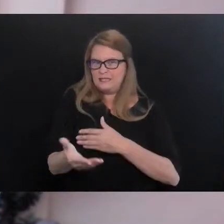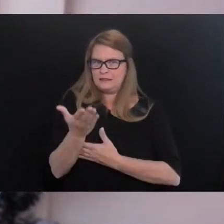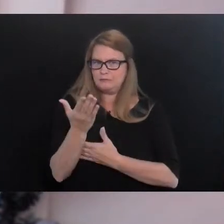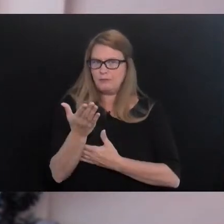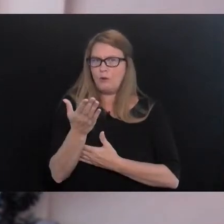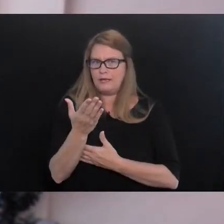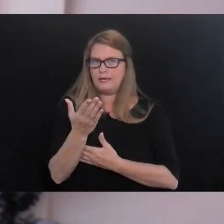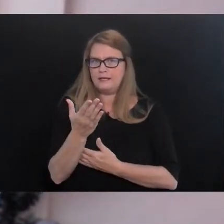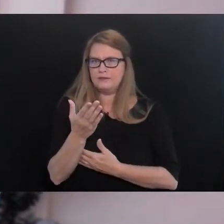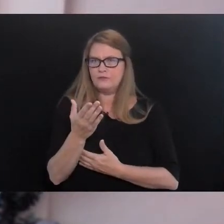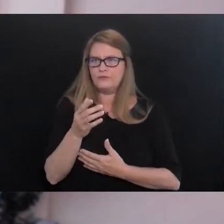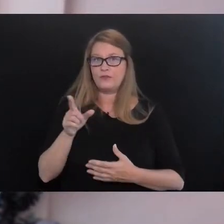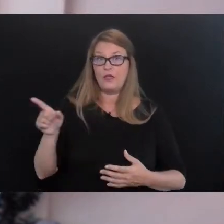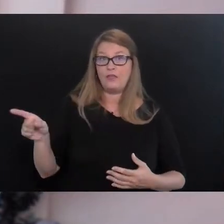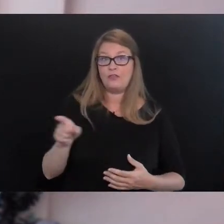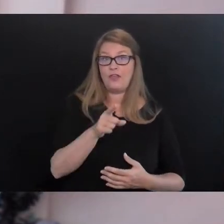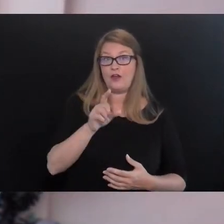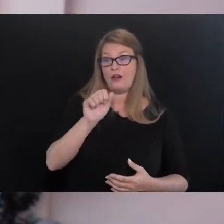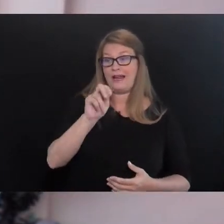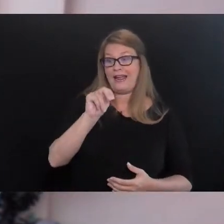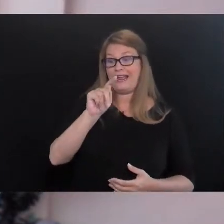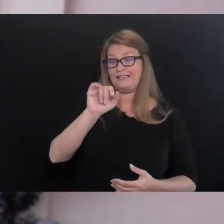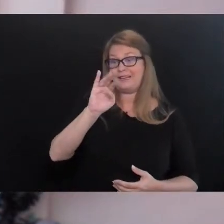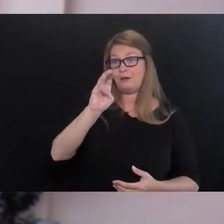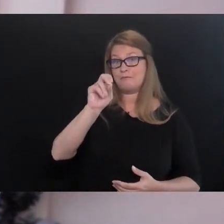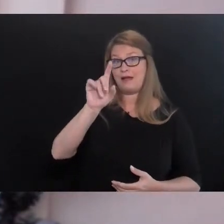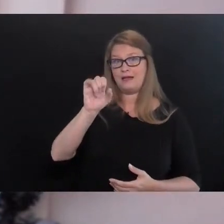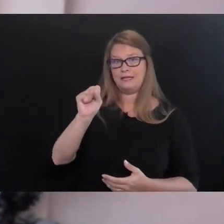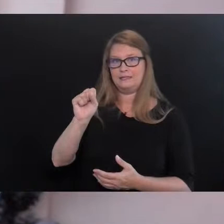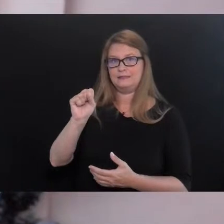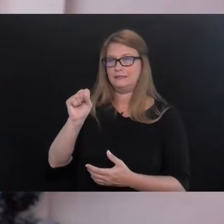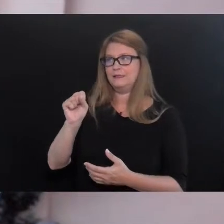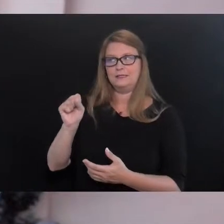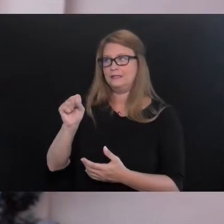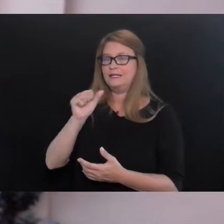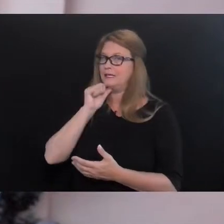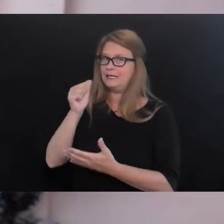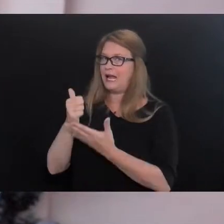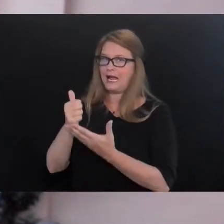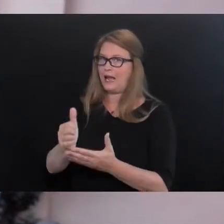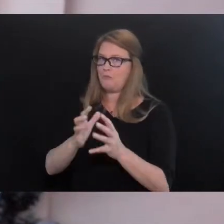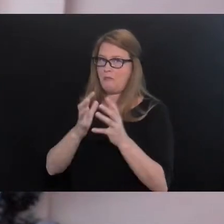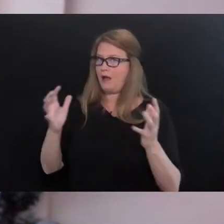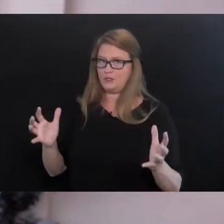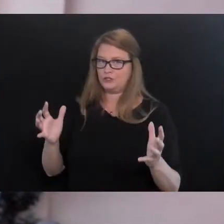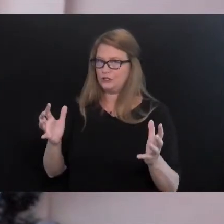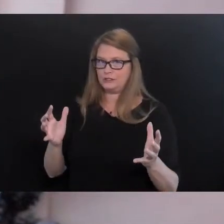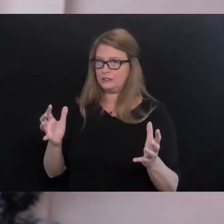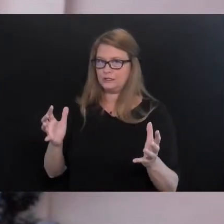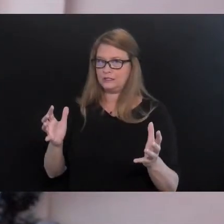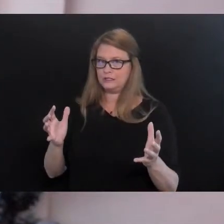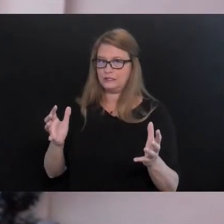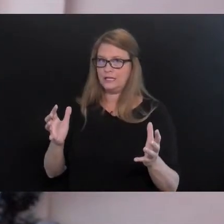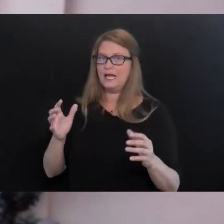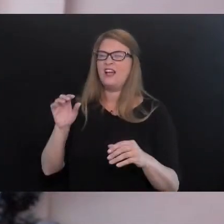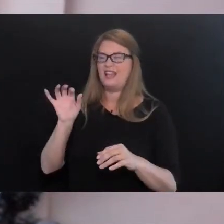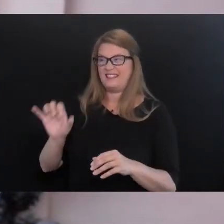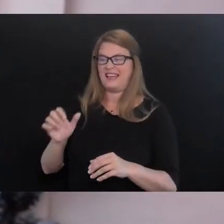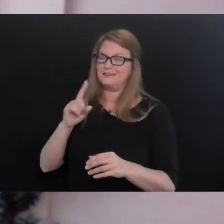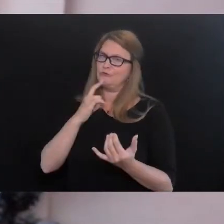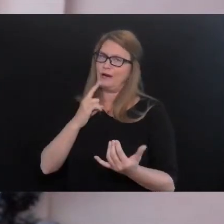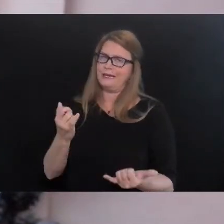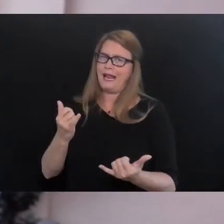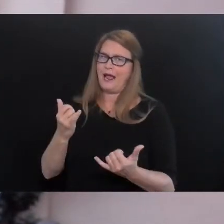their monoclonal antibody cocktail did not work as well in some very early testing.